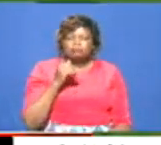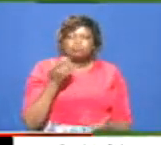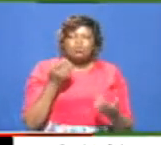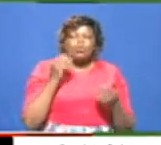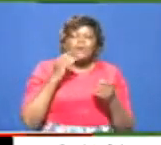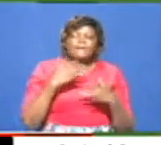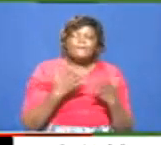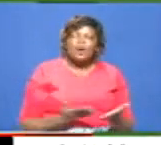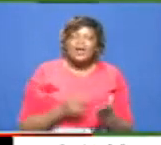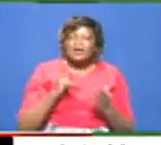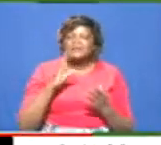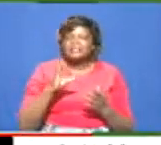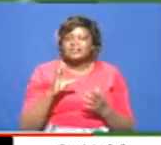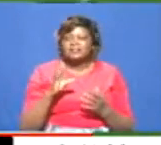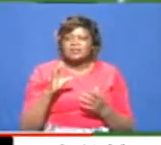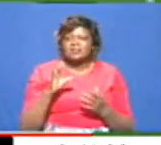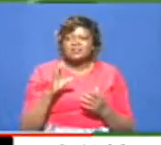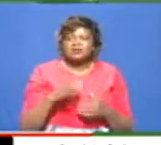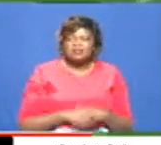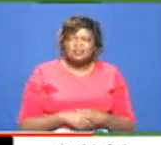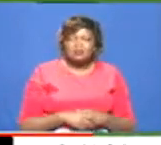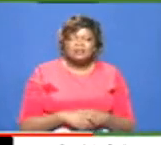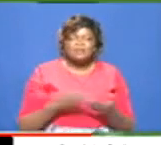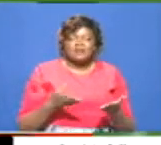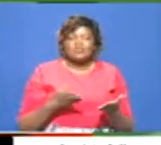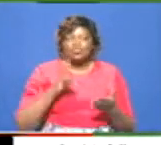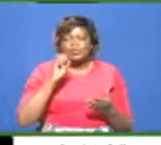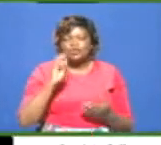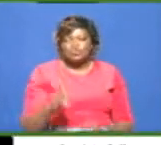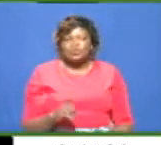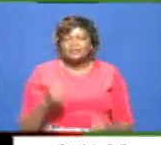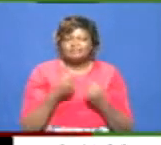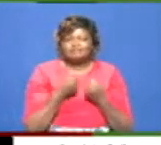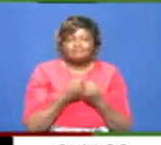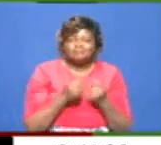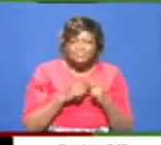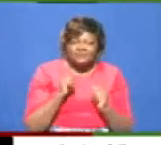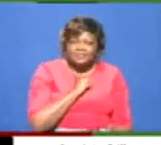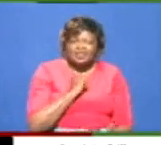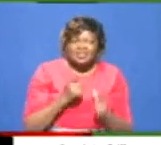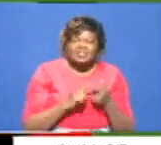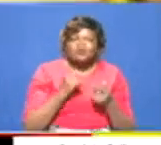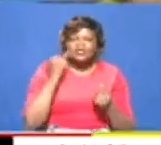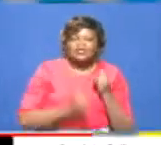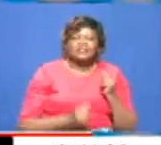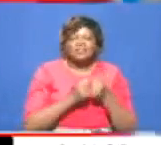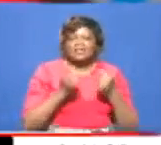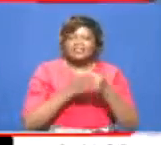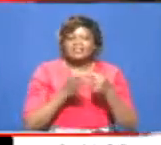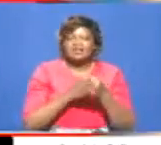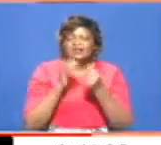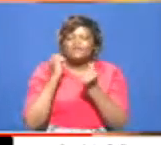here on KBC Channel 1. The 2021 tournament has kicked off and will end on the 19th of